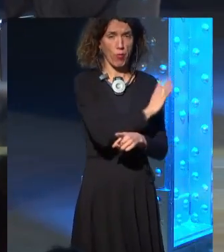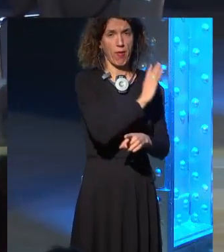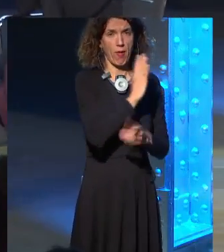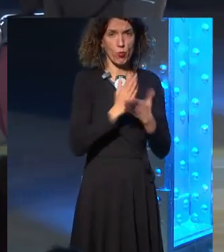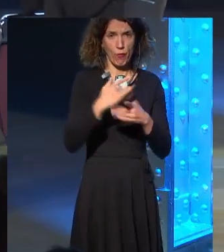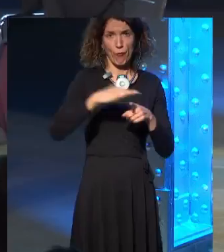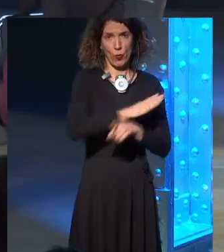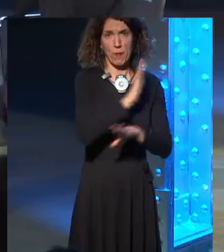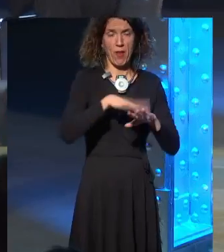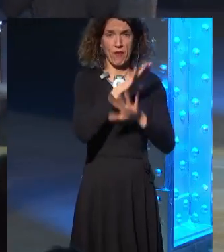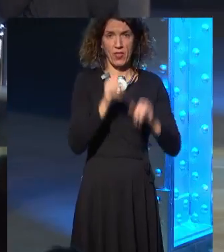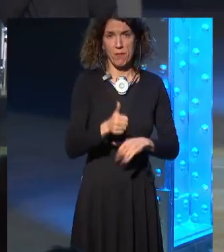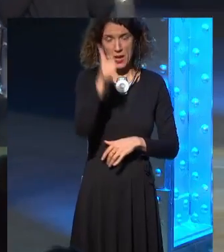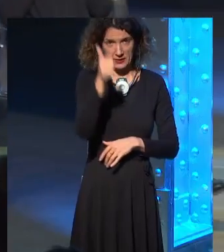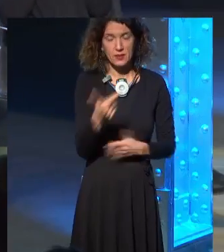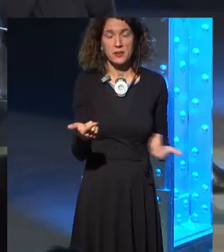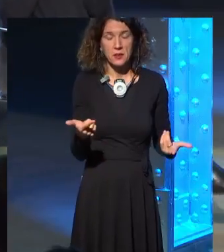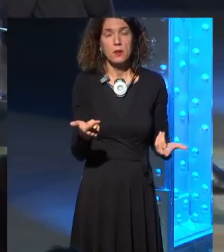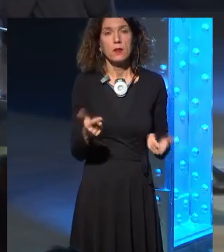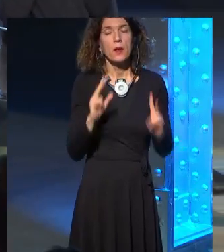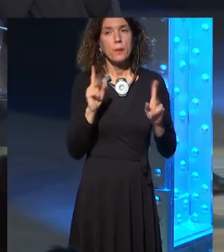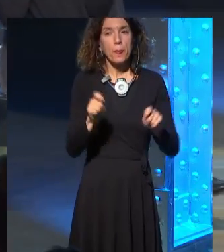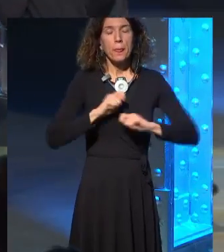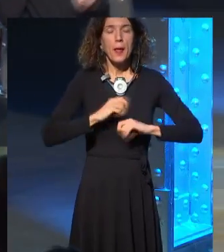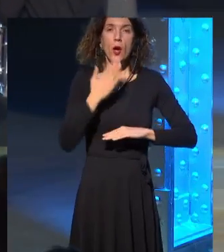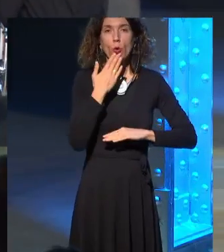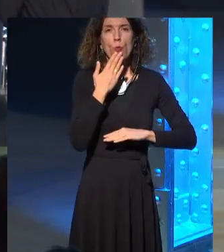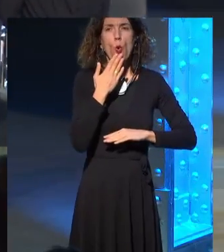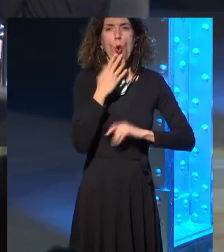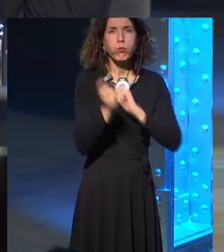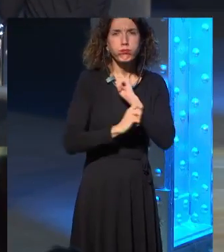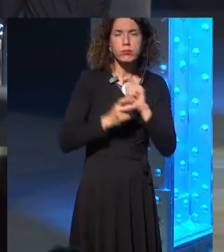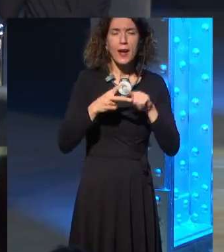It does give me a sort of a toolbox, at least, you know, knowing about